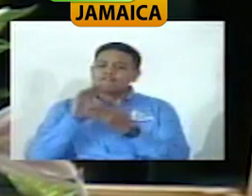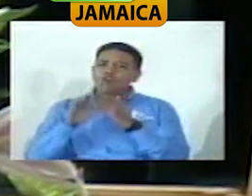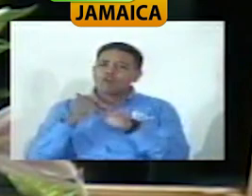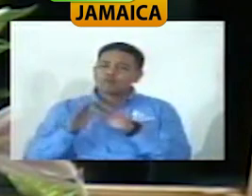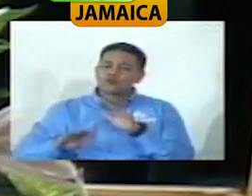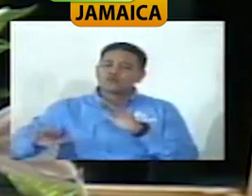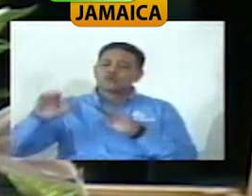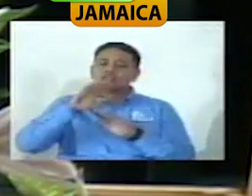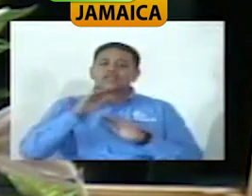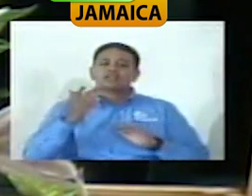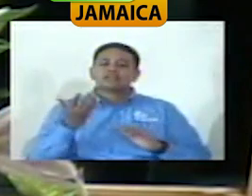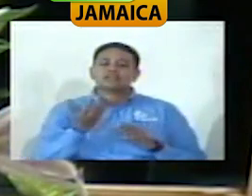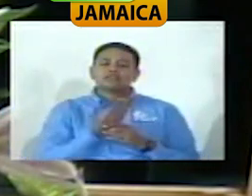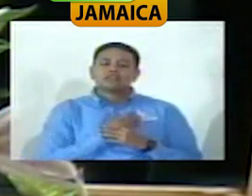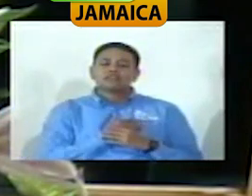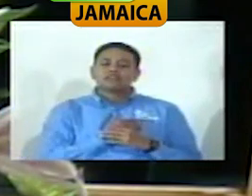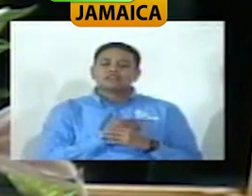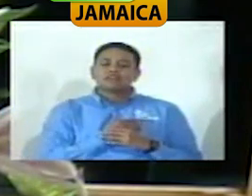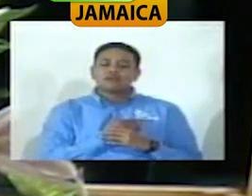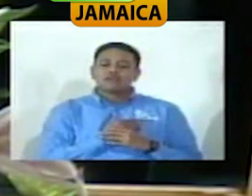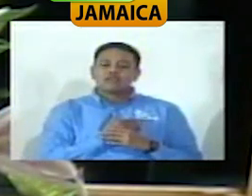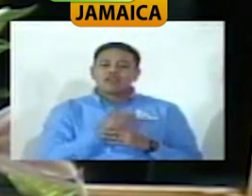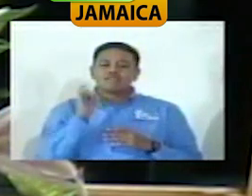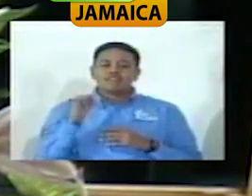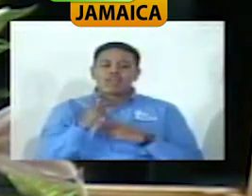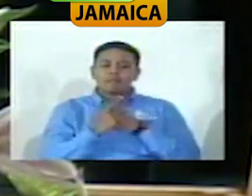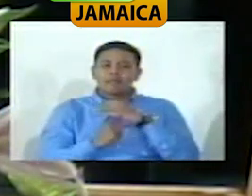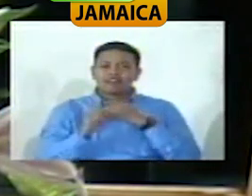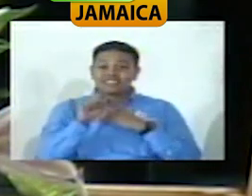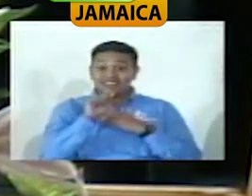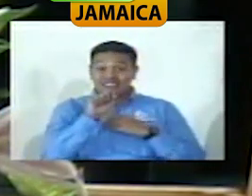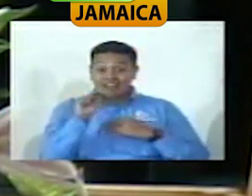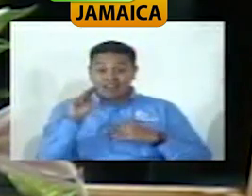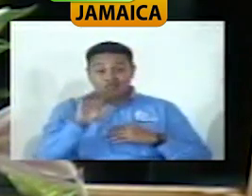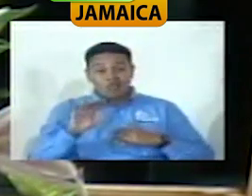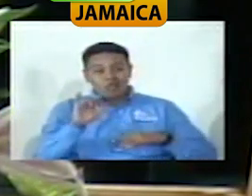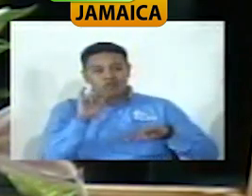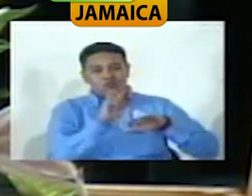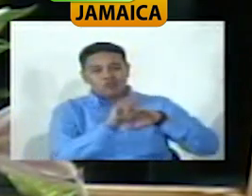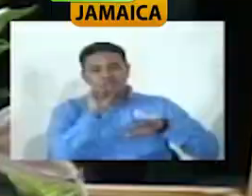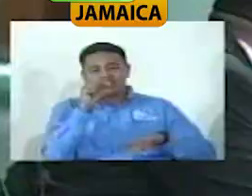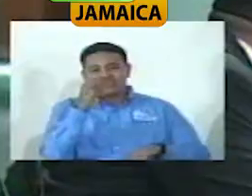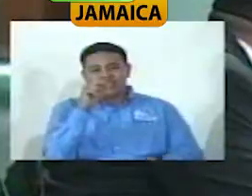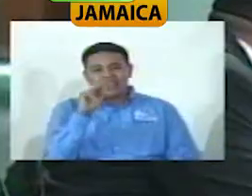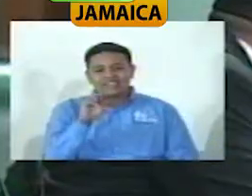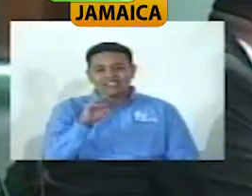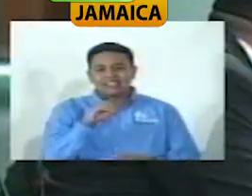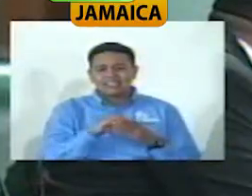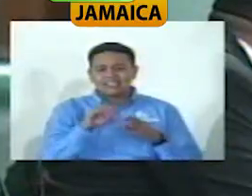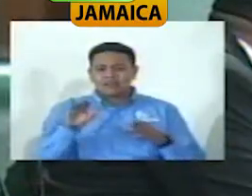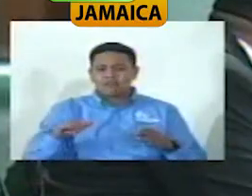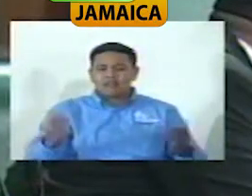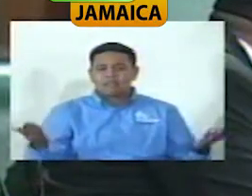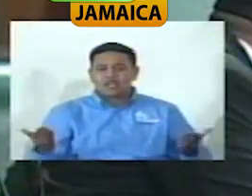community of that parish, the communities of that parish. And